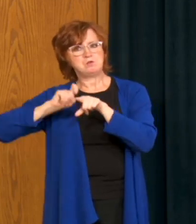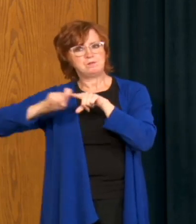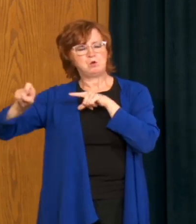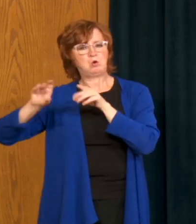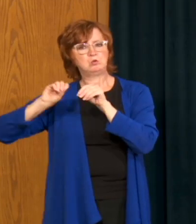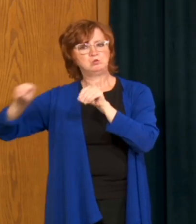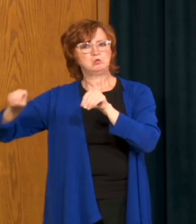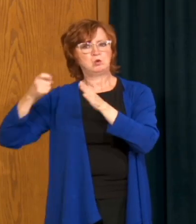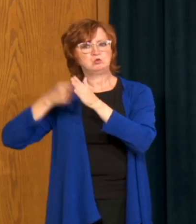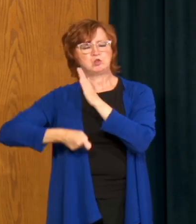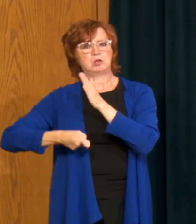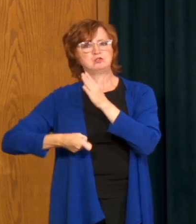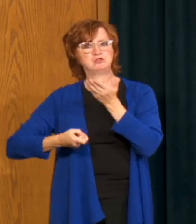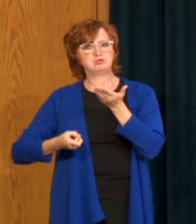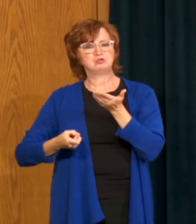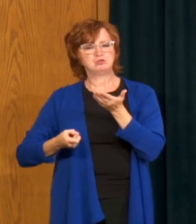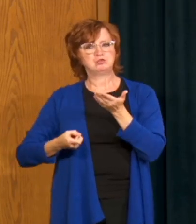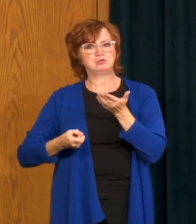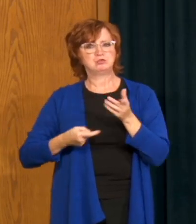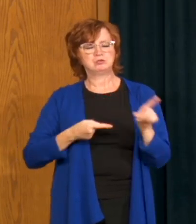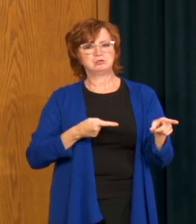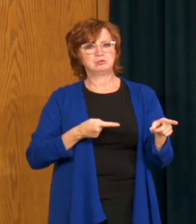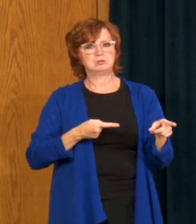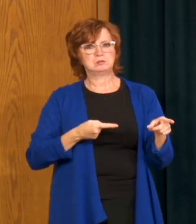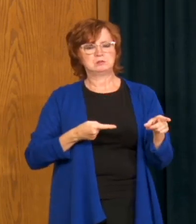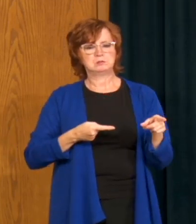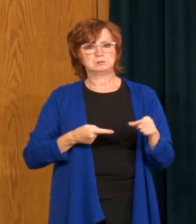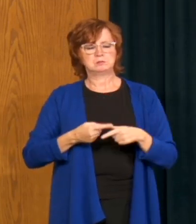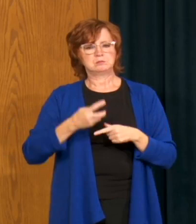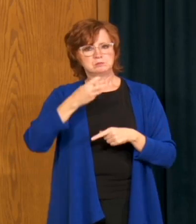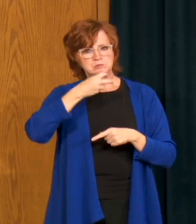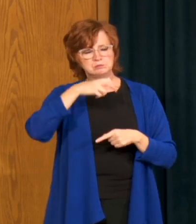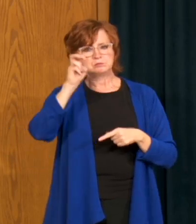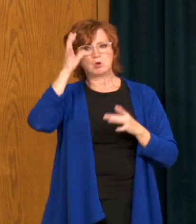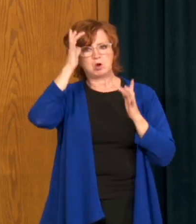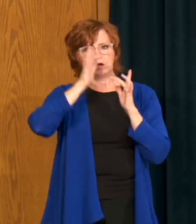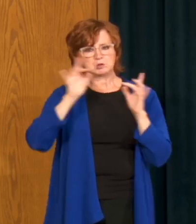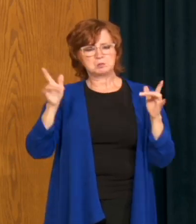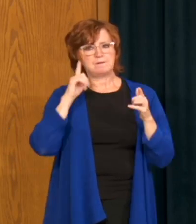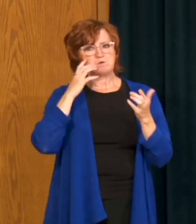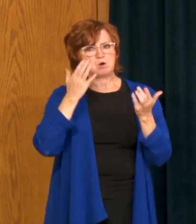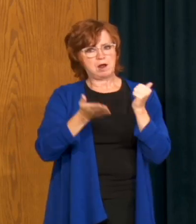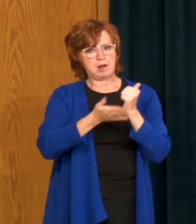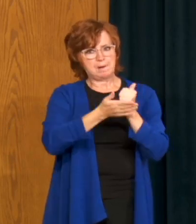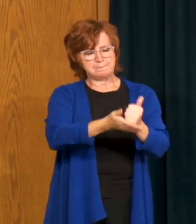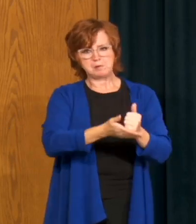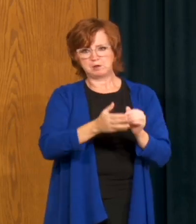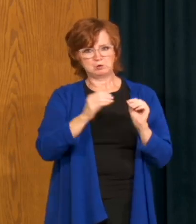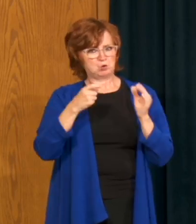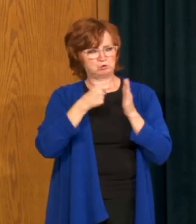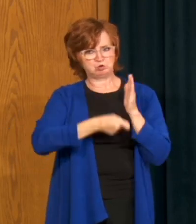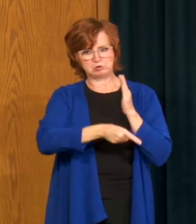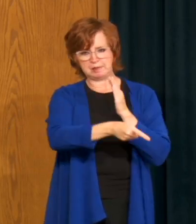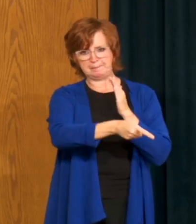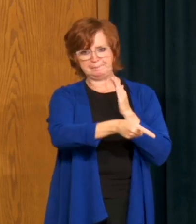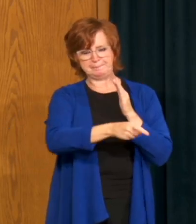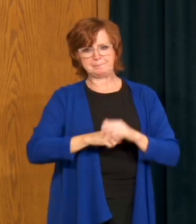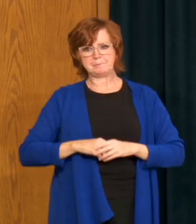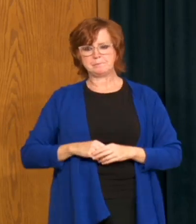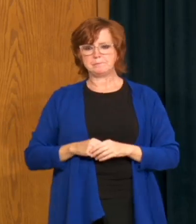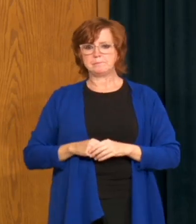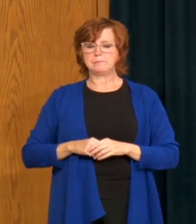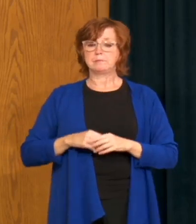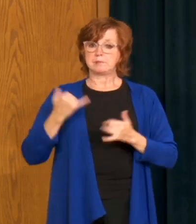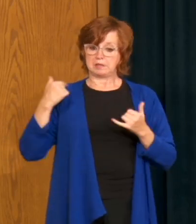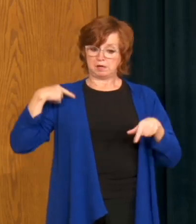150 instances where they've been used and have reversed overdoses. So I think generally we are moving in the right direction, but we